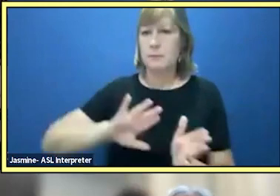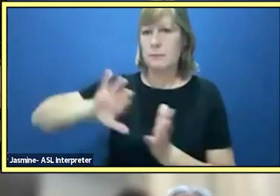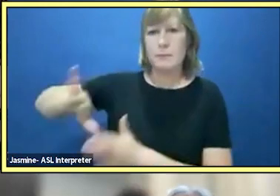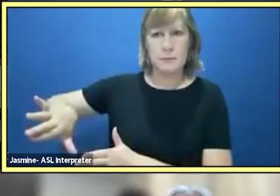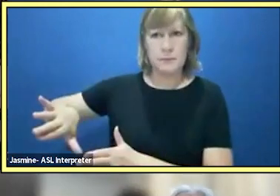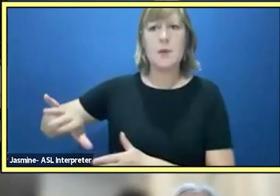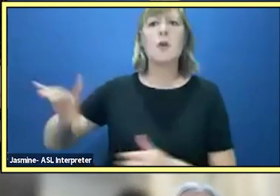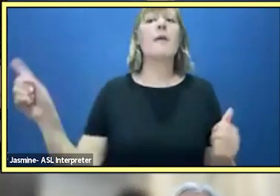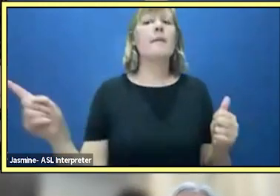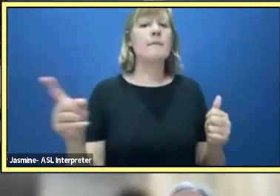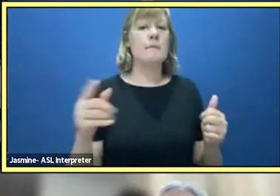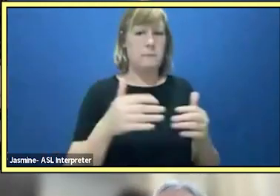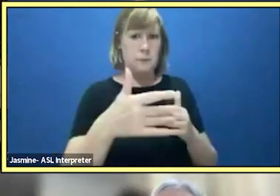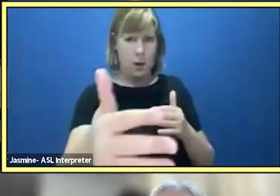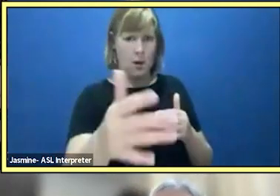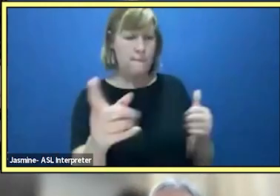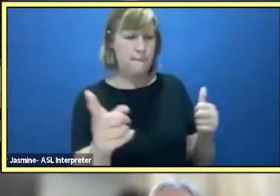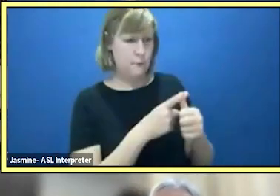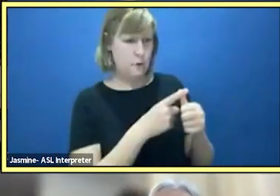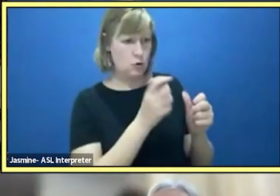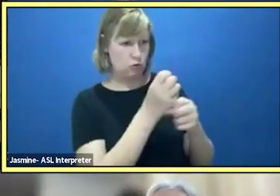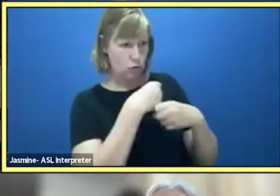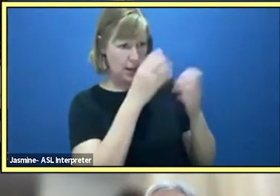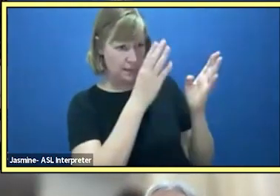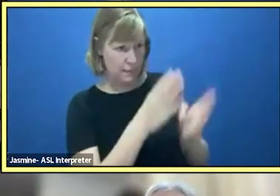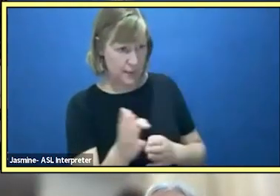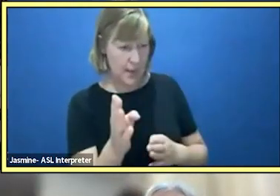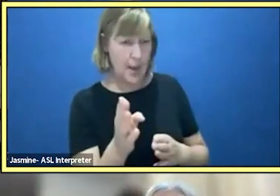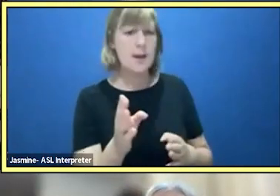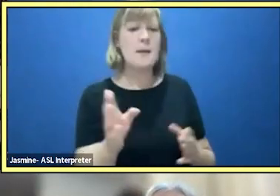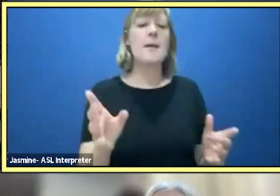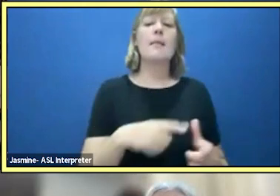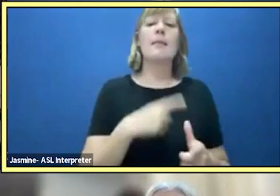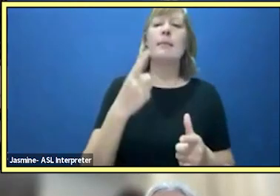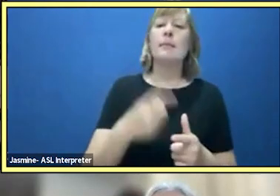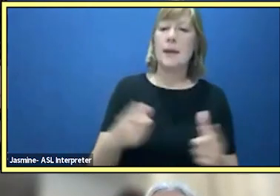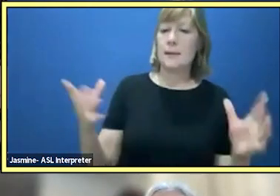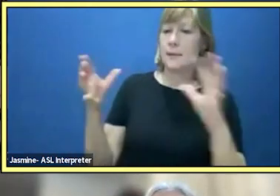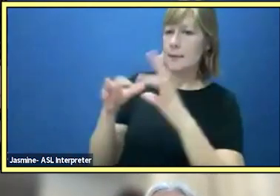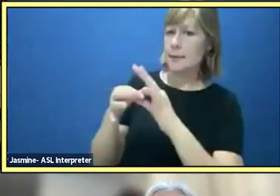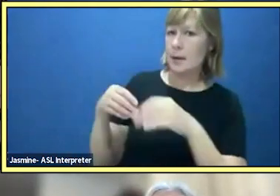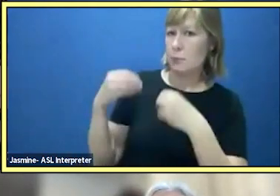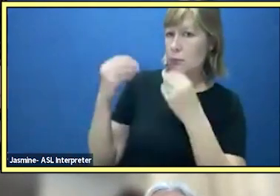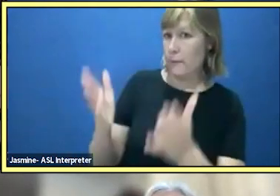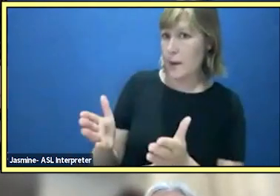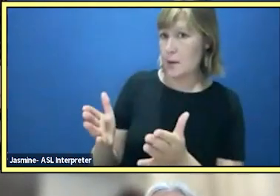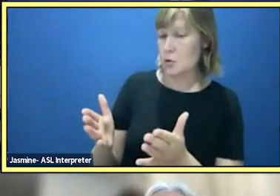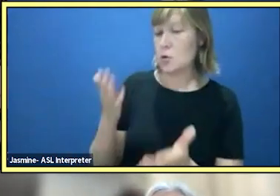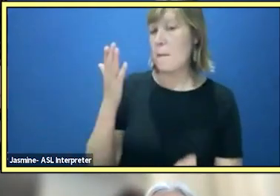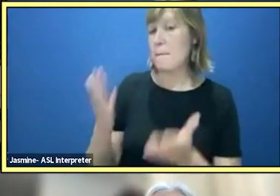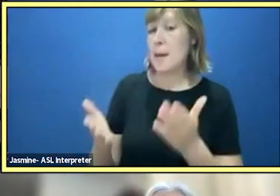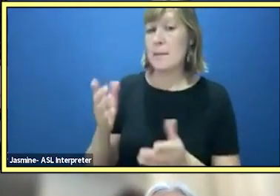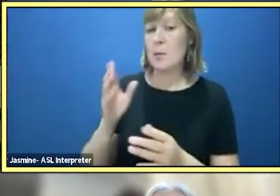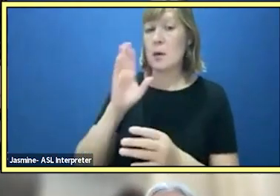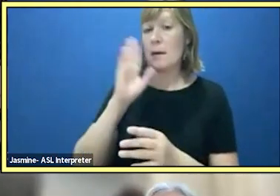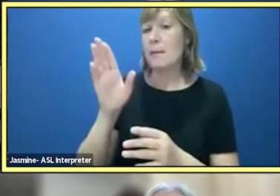want, and then connect you to a provider. It may make sense that you're connected to different providers for different things versus